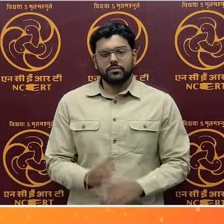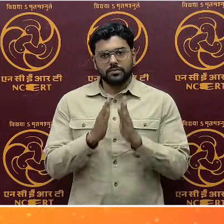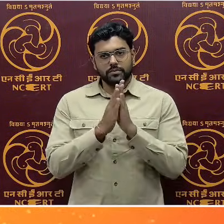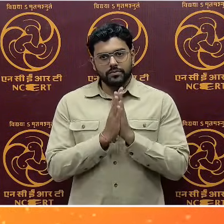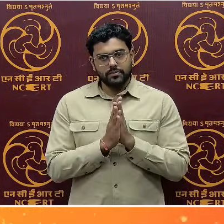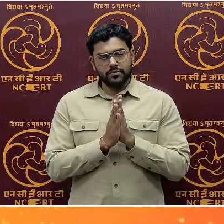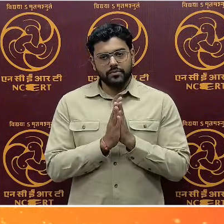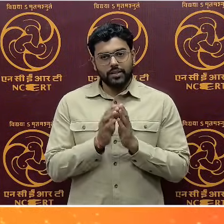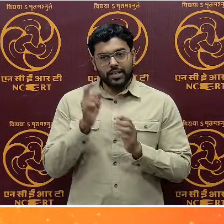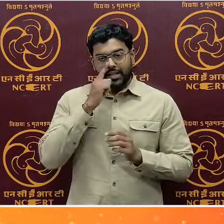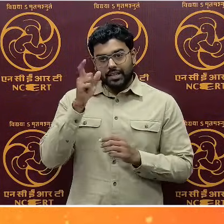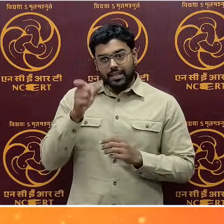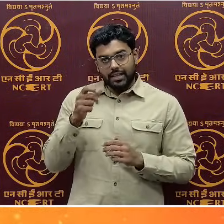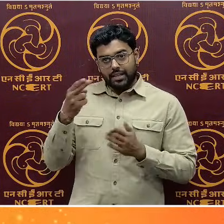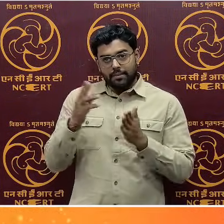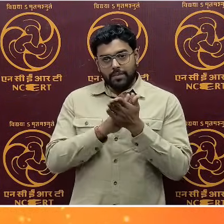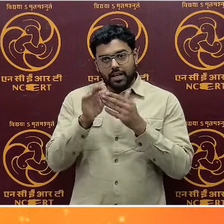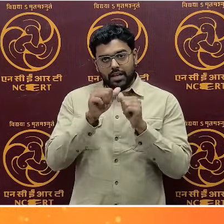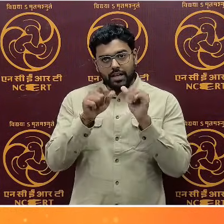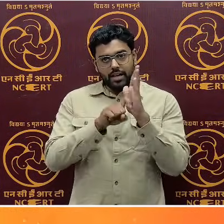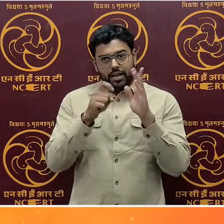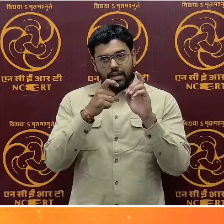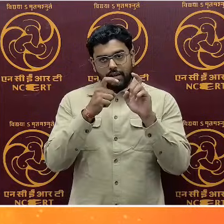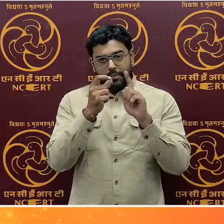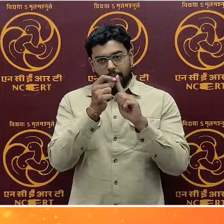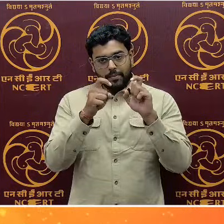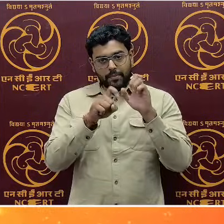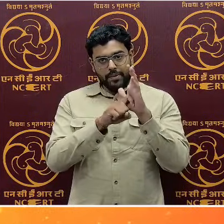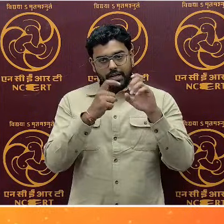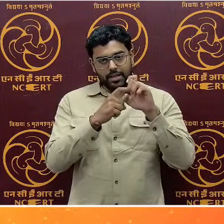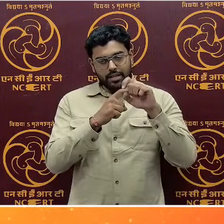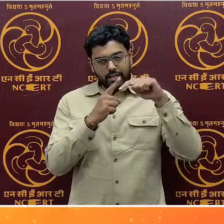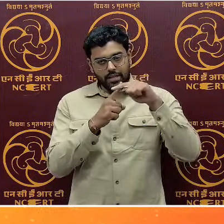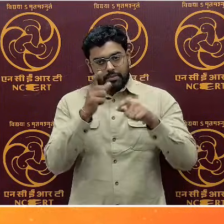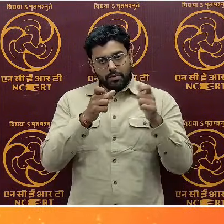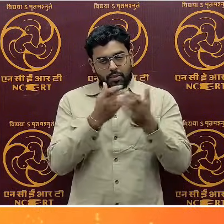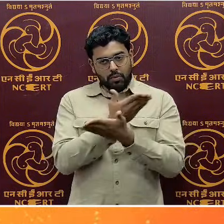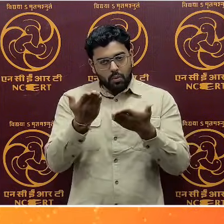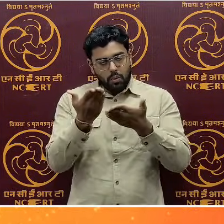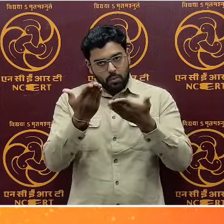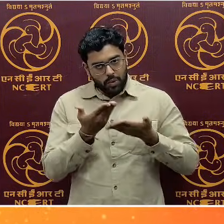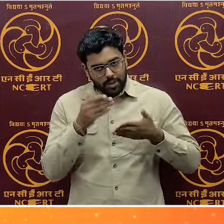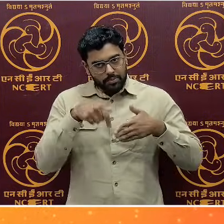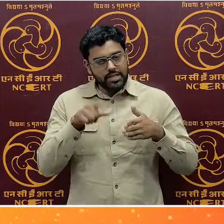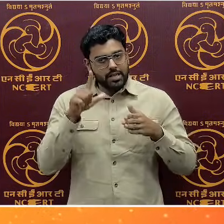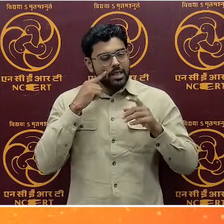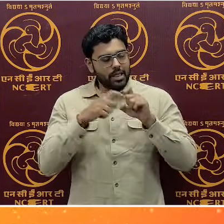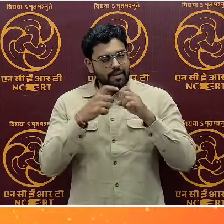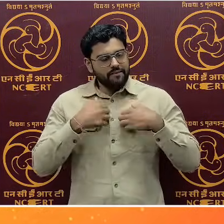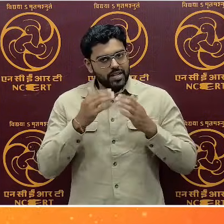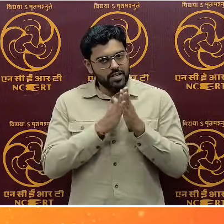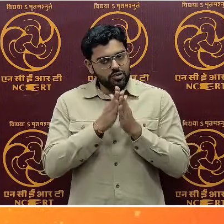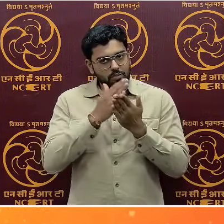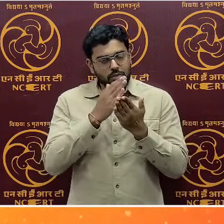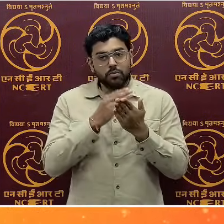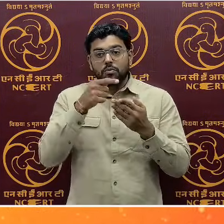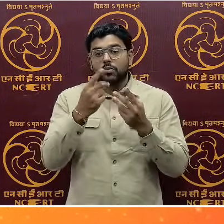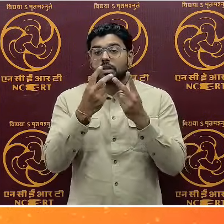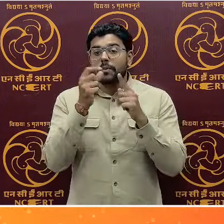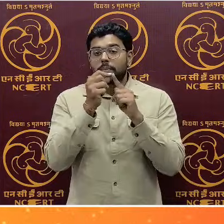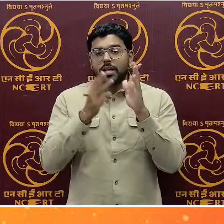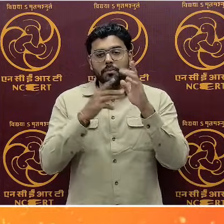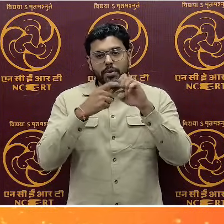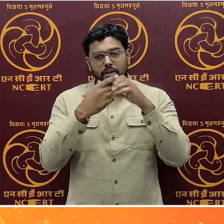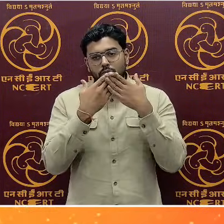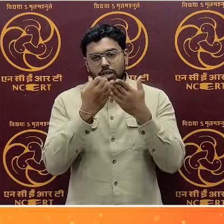Namaskar. I'm Harpreet Kaur and I welcome you all to our live and interactive session. You are watching us on PME Vidya, channel number